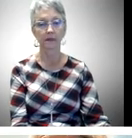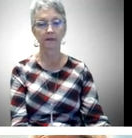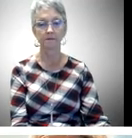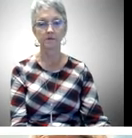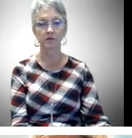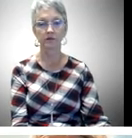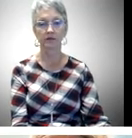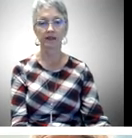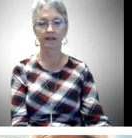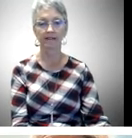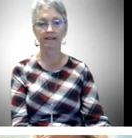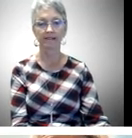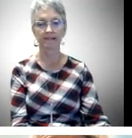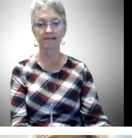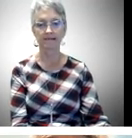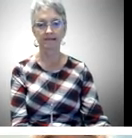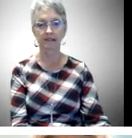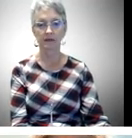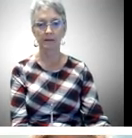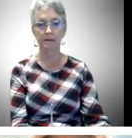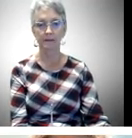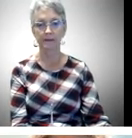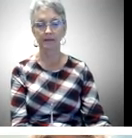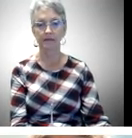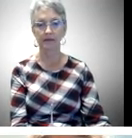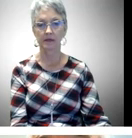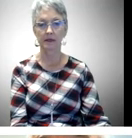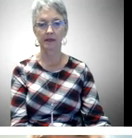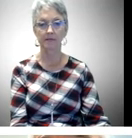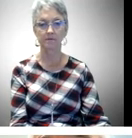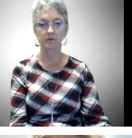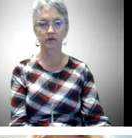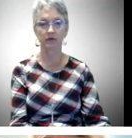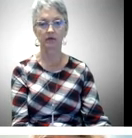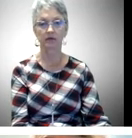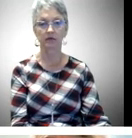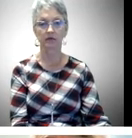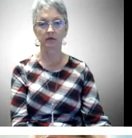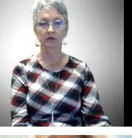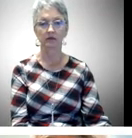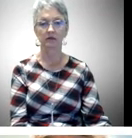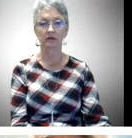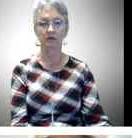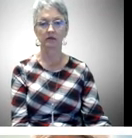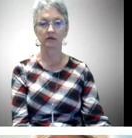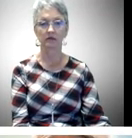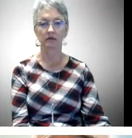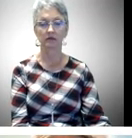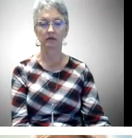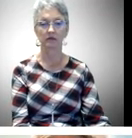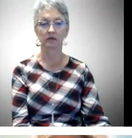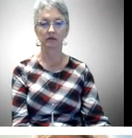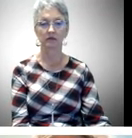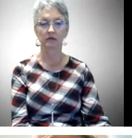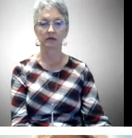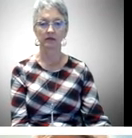of Rights. And to be honest with you, I don't even know if it's being followed in Texas or in the courts. But to me, as an